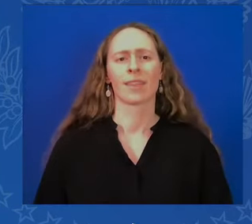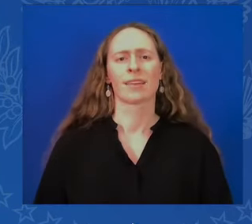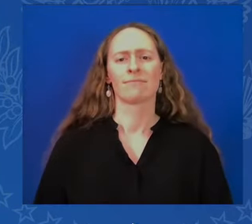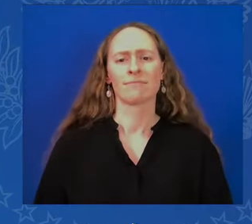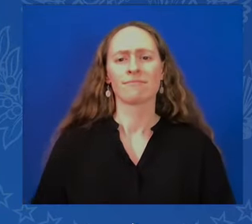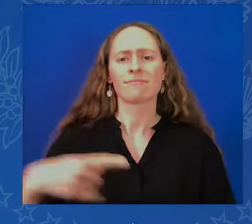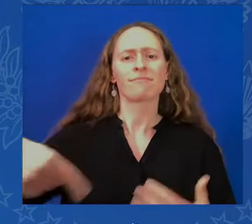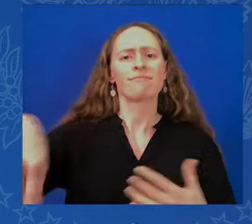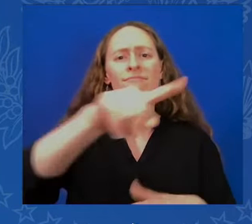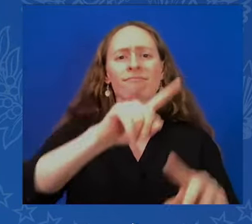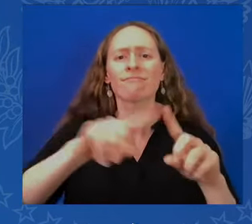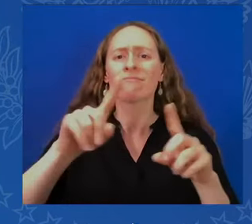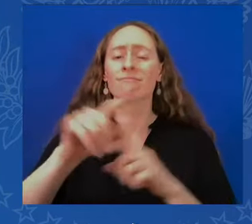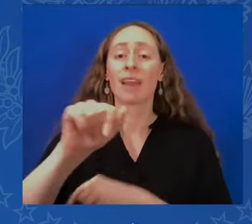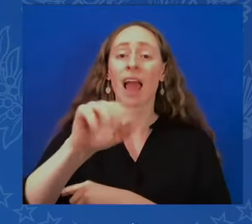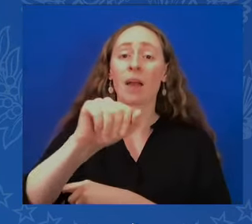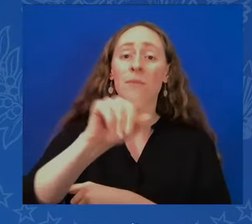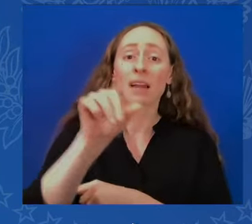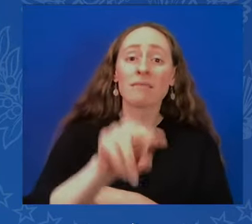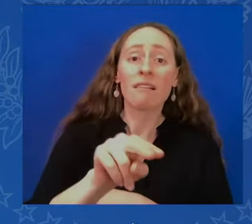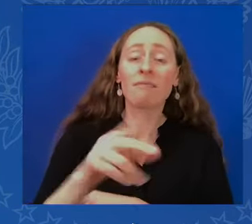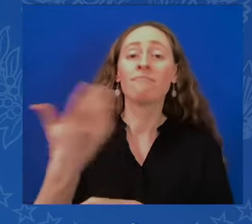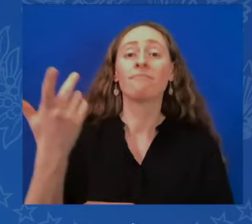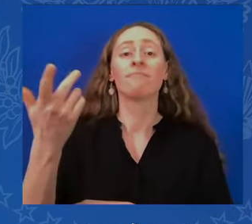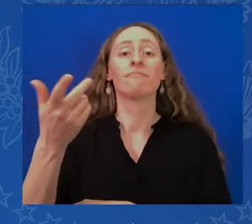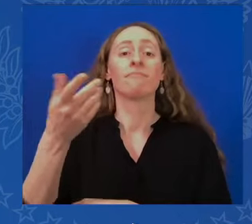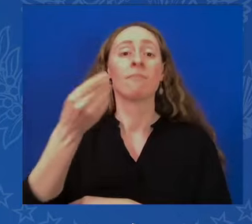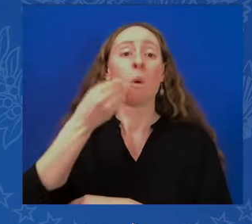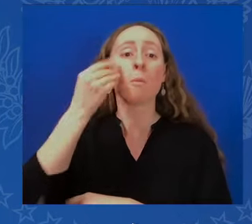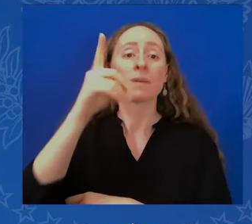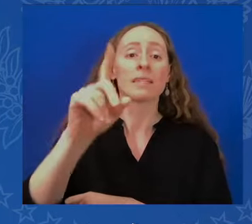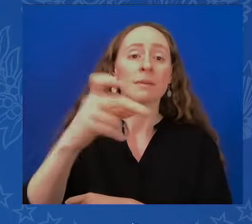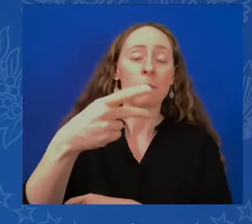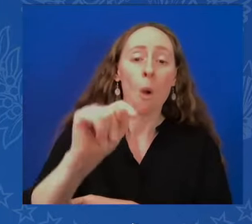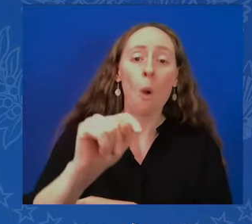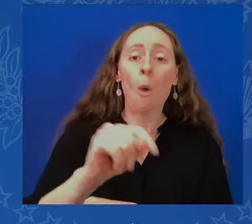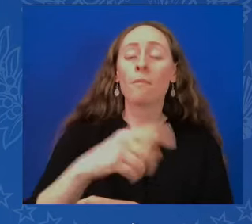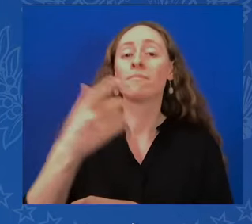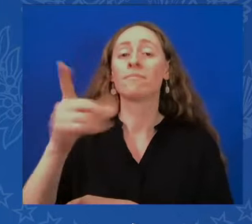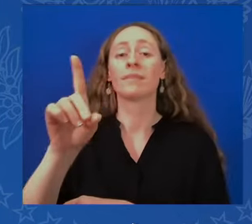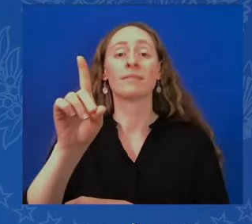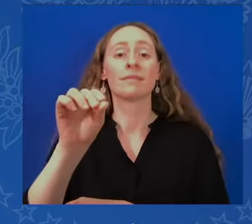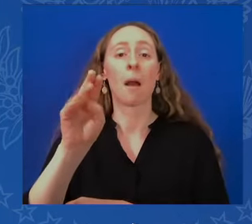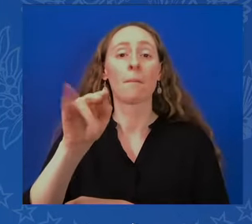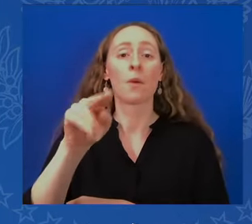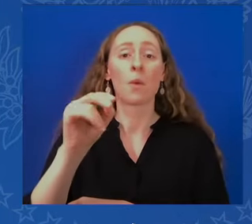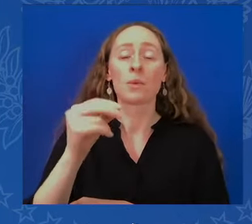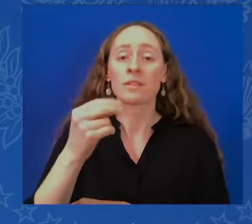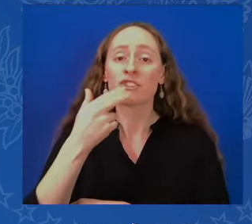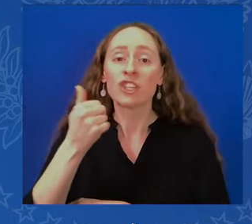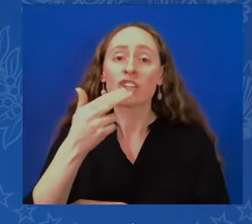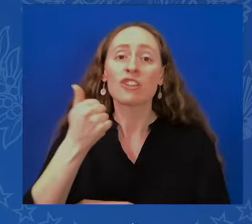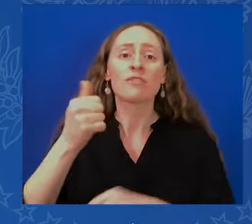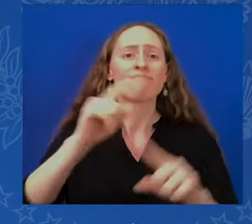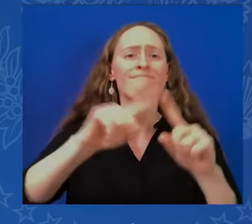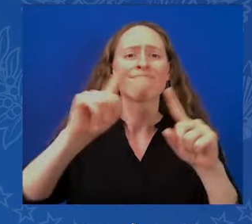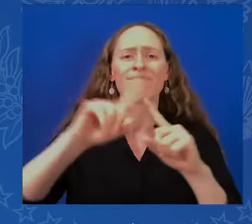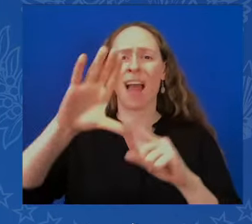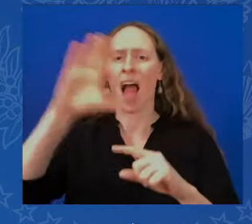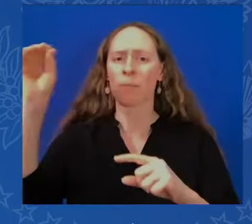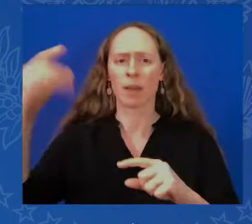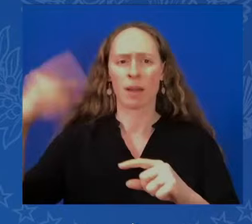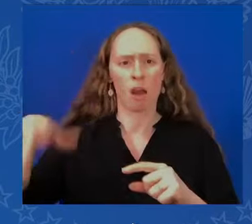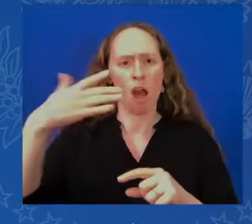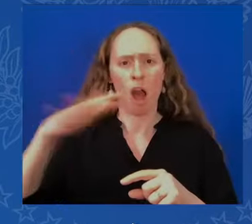many other companies all rely on this port. And they have committed to keep workers and payrolls on their and their businesses